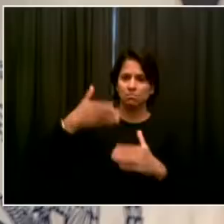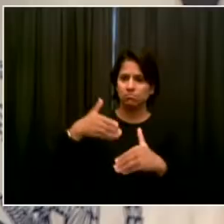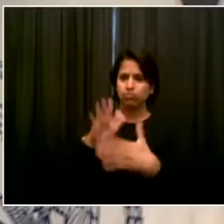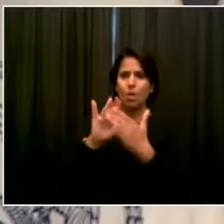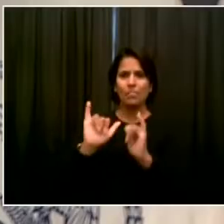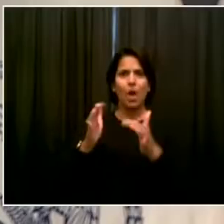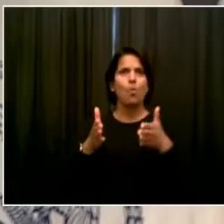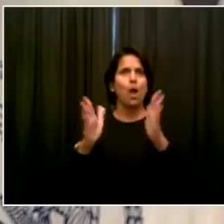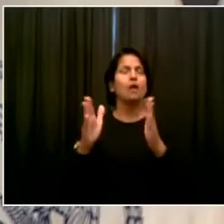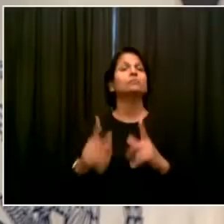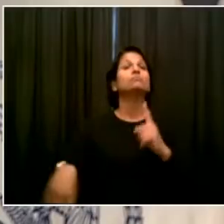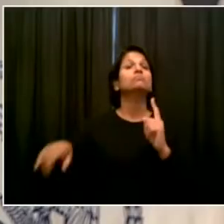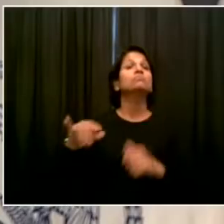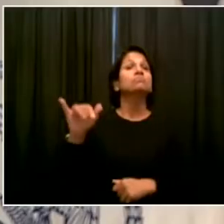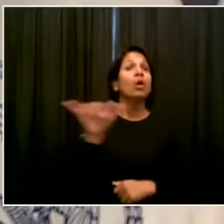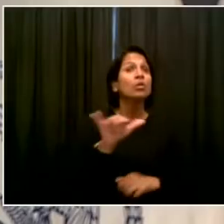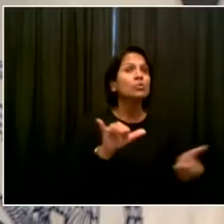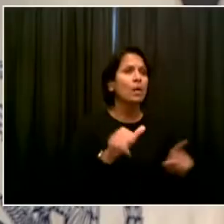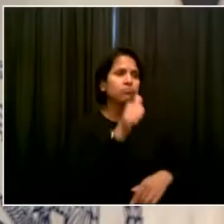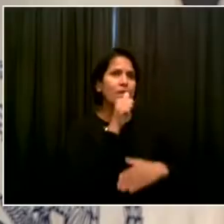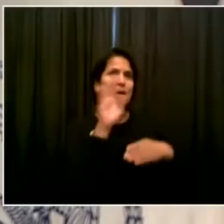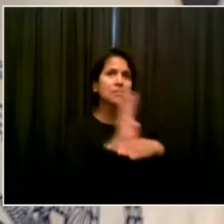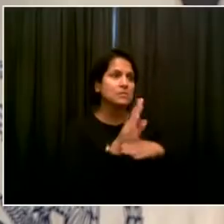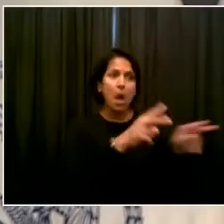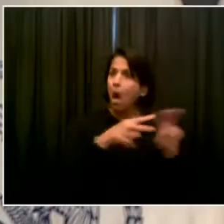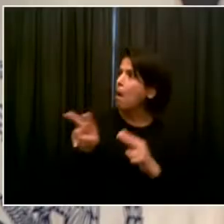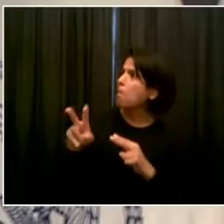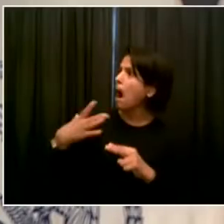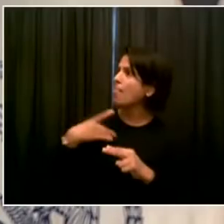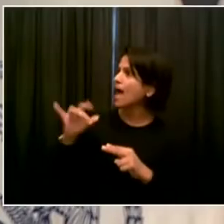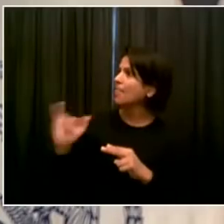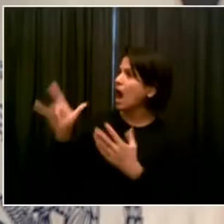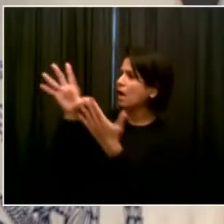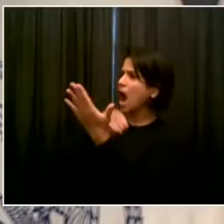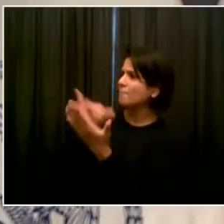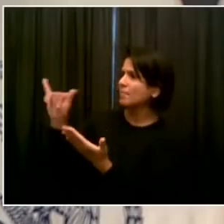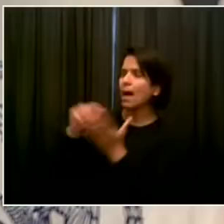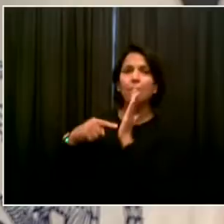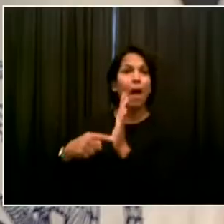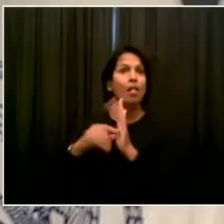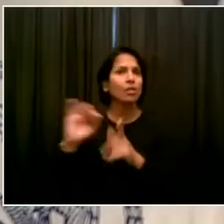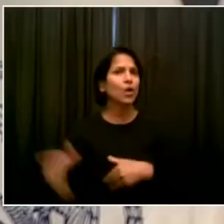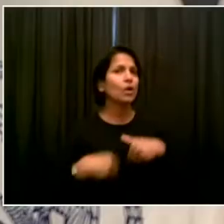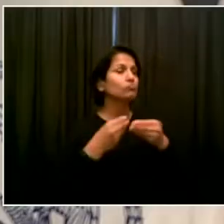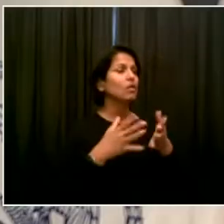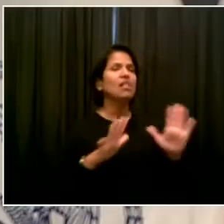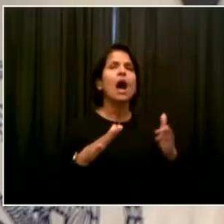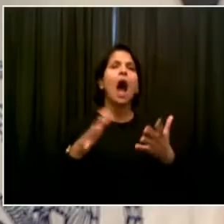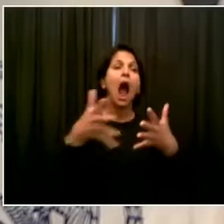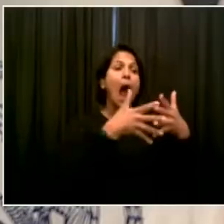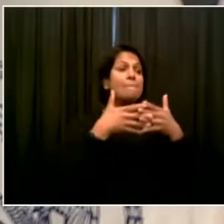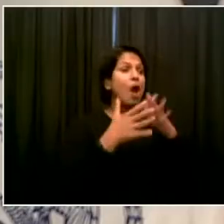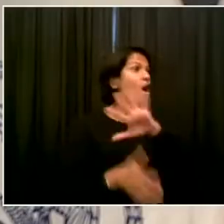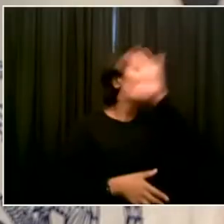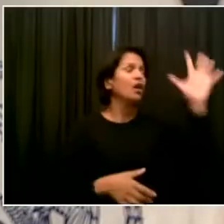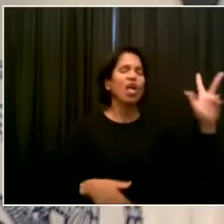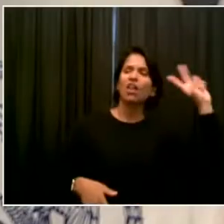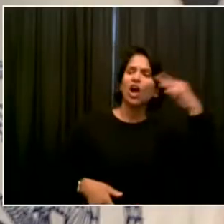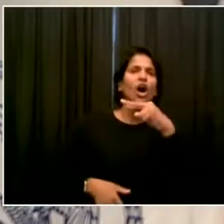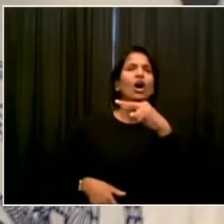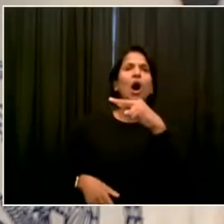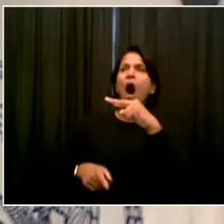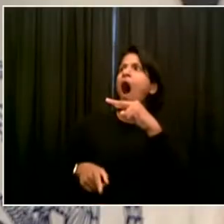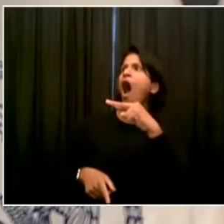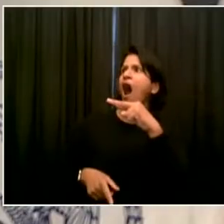nation how to get it done. And New Yorkers should be proud. You've gone out and gotten vaccinated. You've bought into these